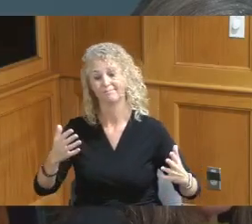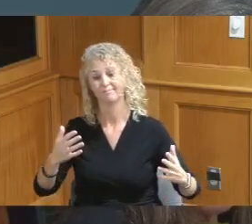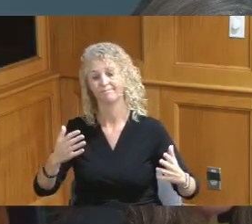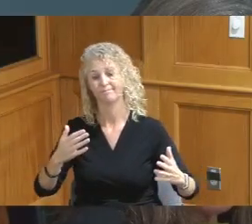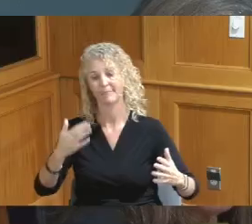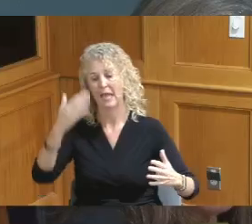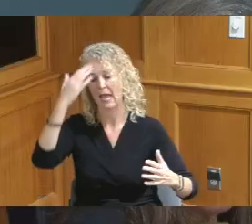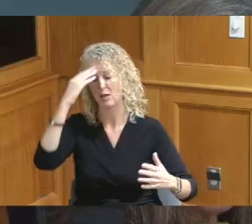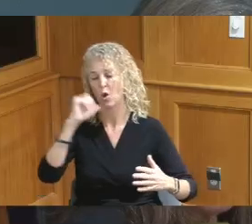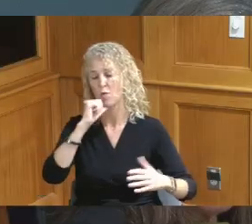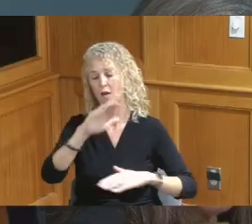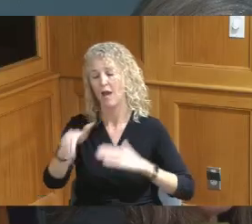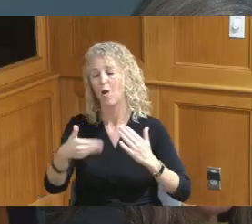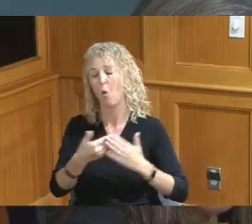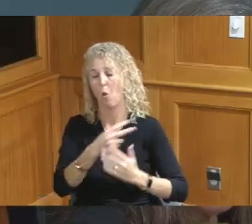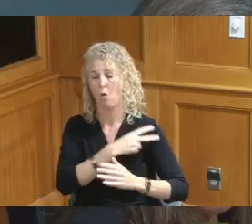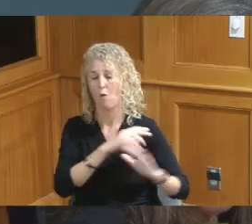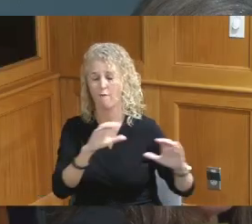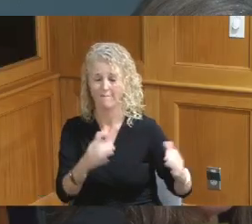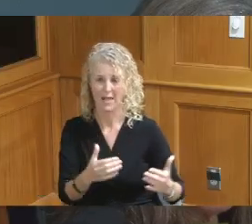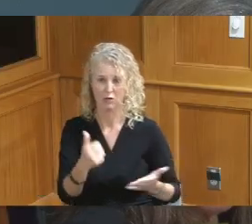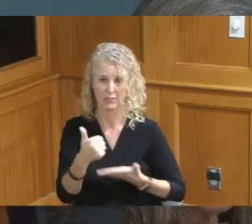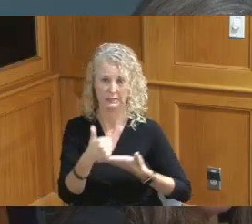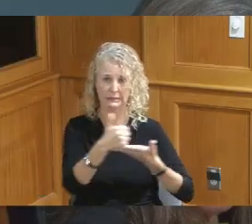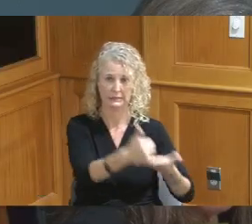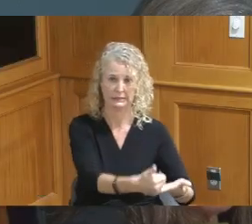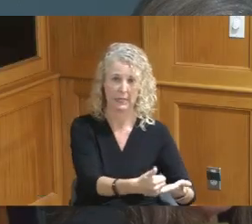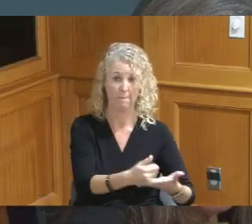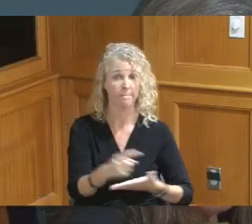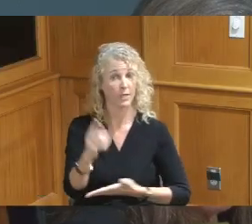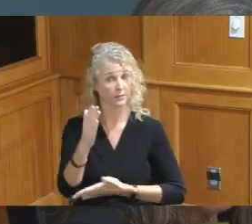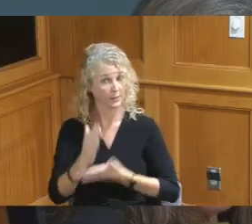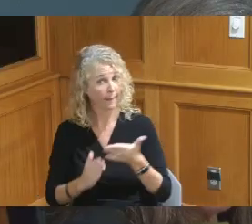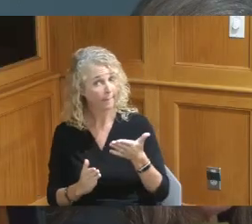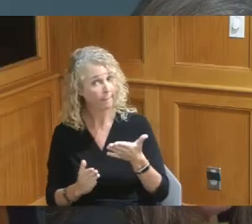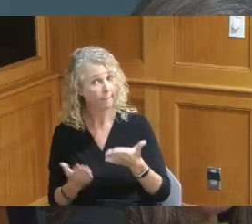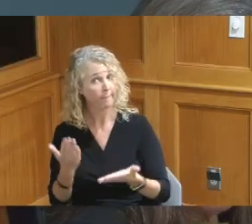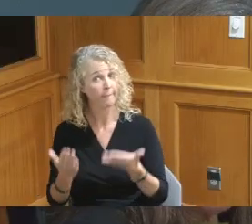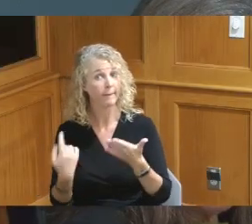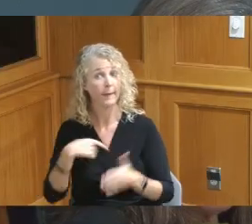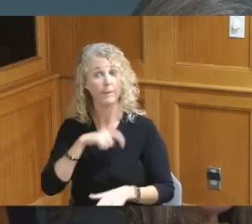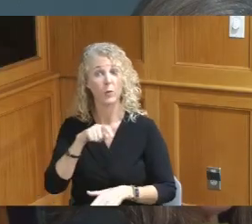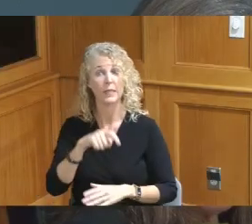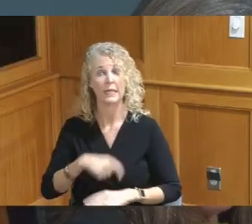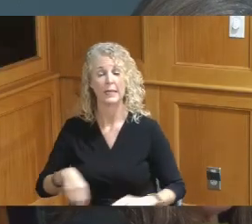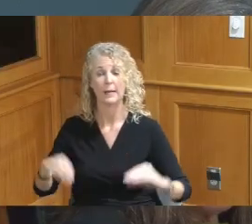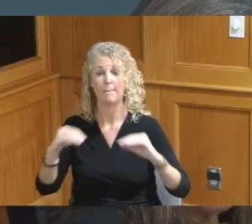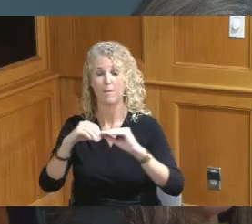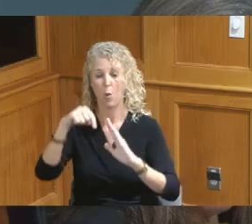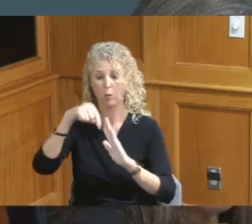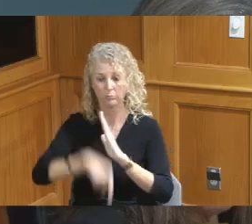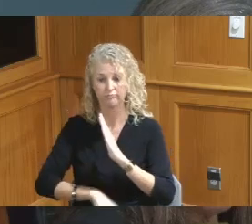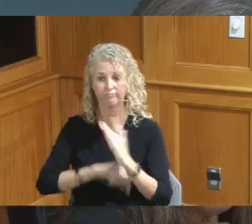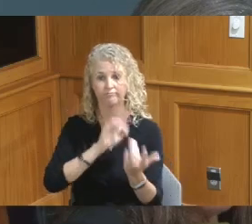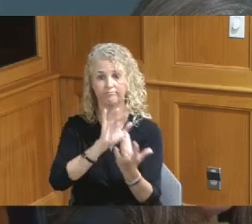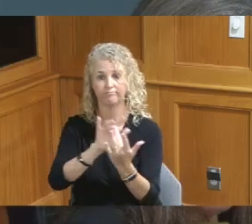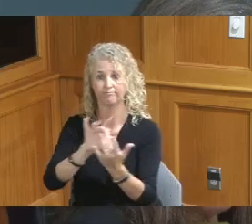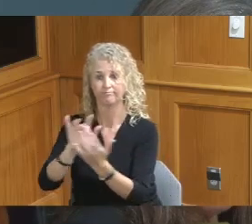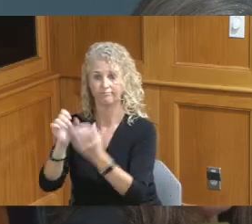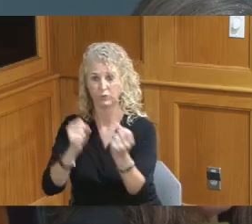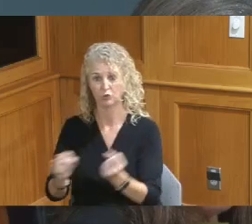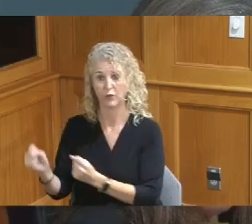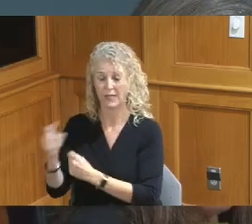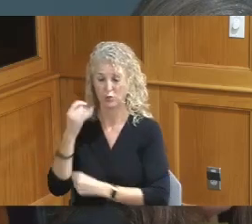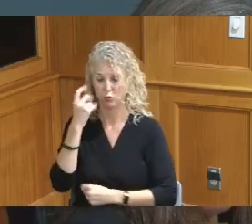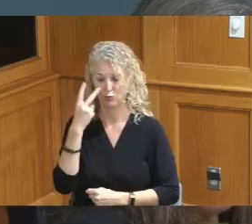all veterans will not be helped, but some veterans will be helped. And maybe we need to do a more intensive outreach strategy to make